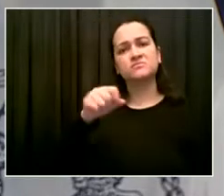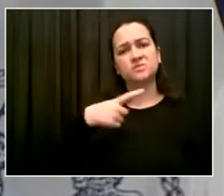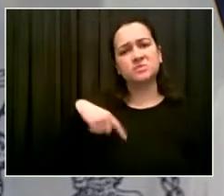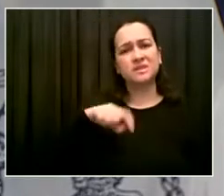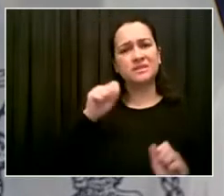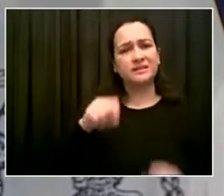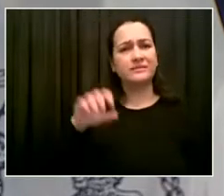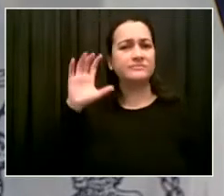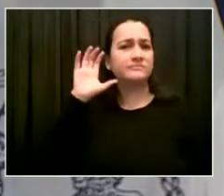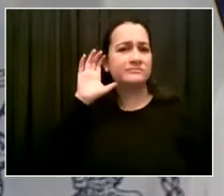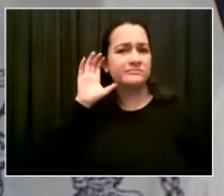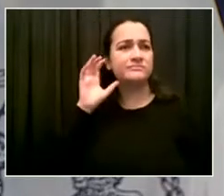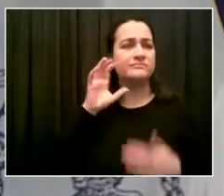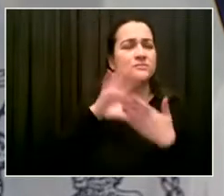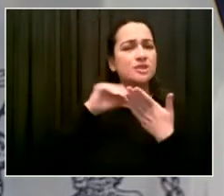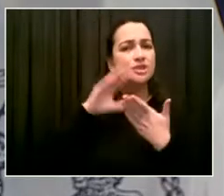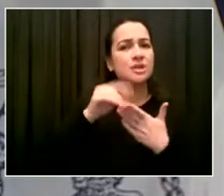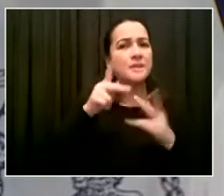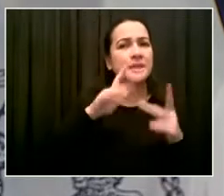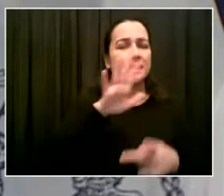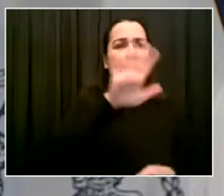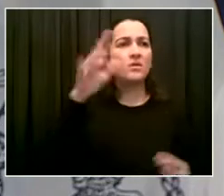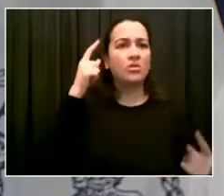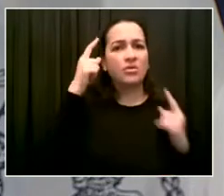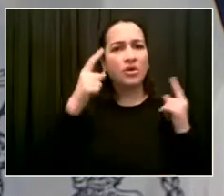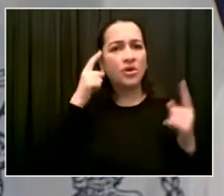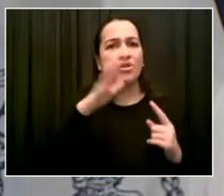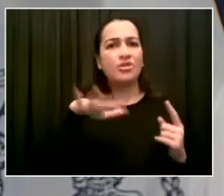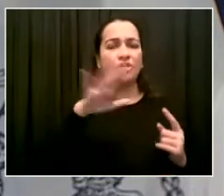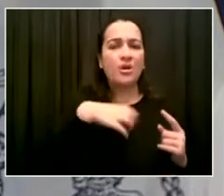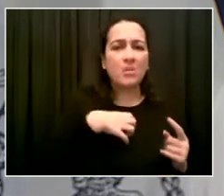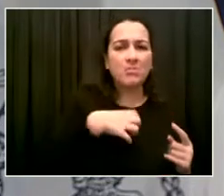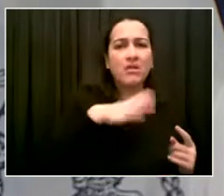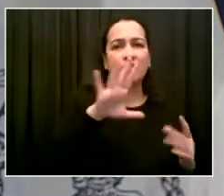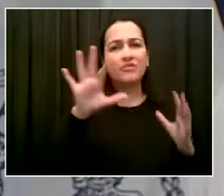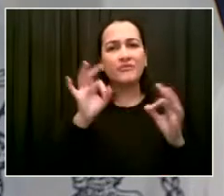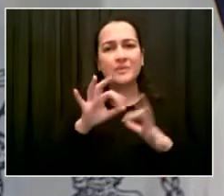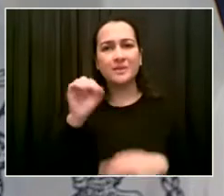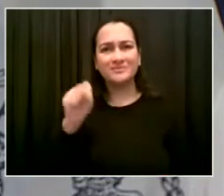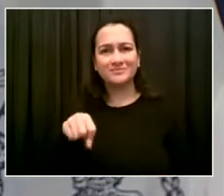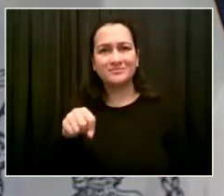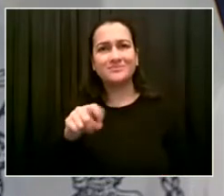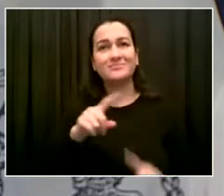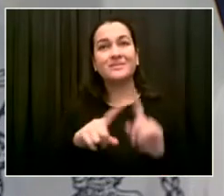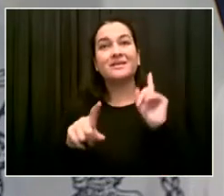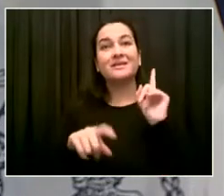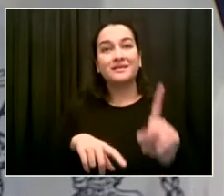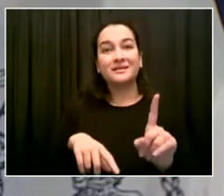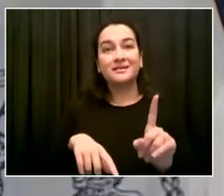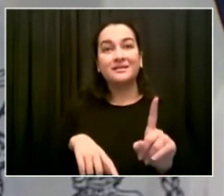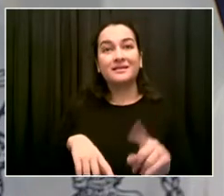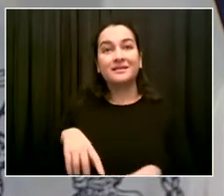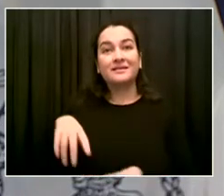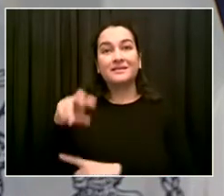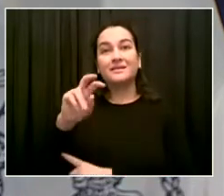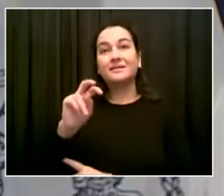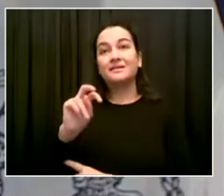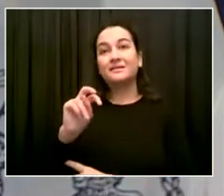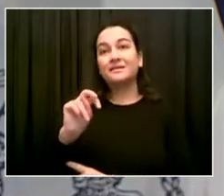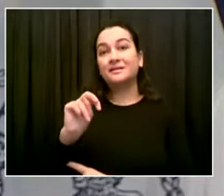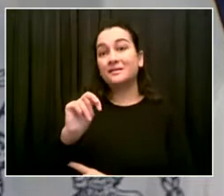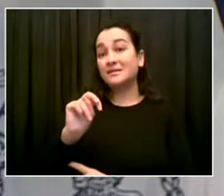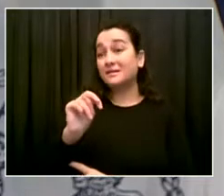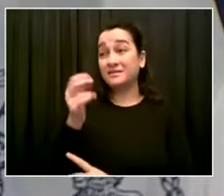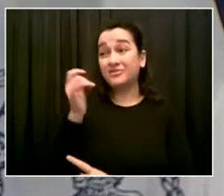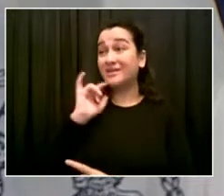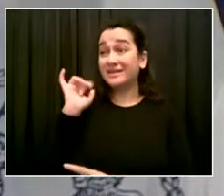York City is the economic engine for the metropolitan area. New York City is one of the economic engines for the United States of America. If you just look